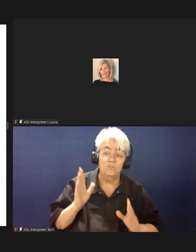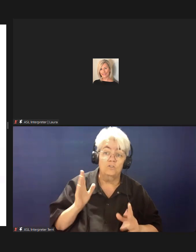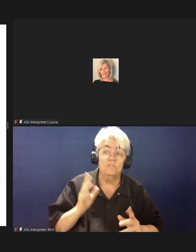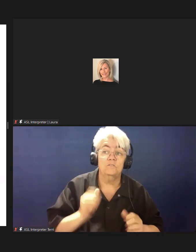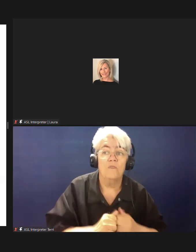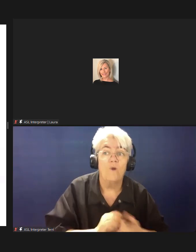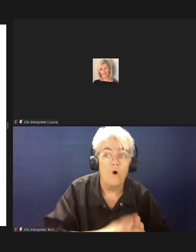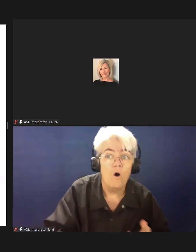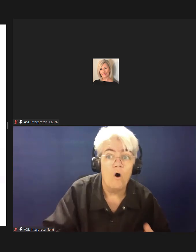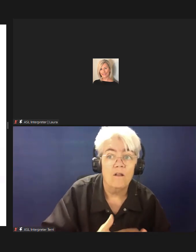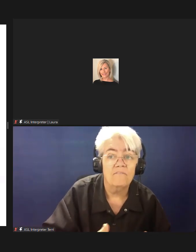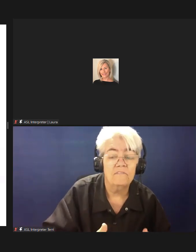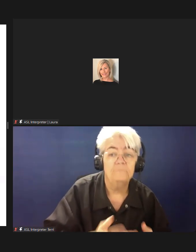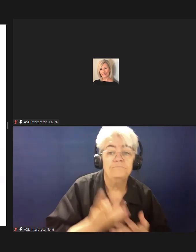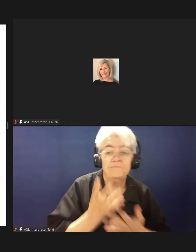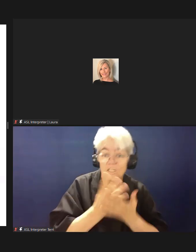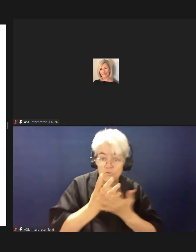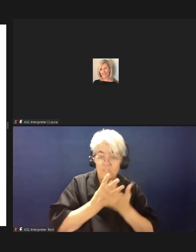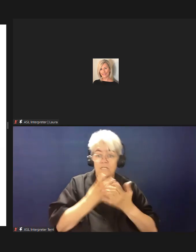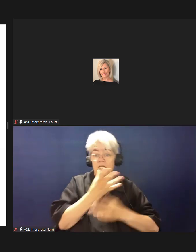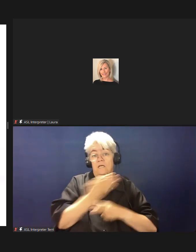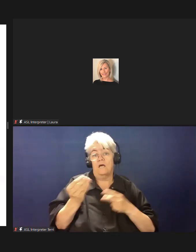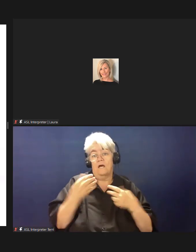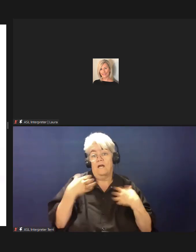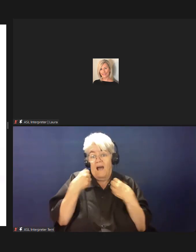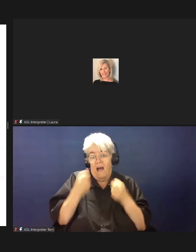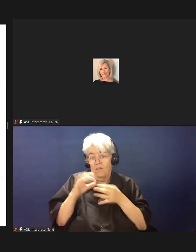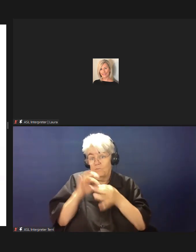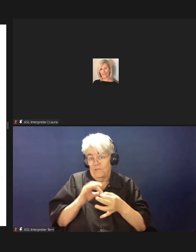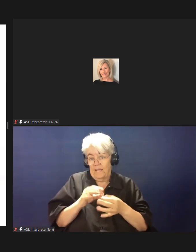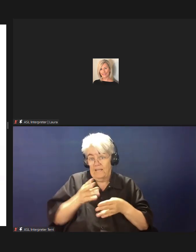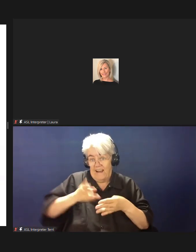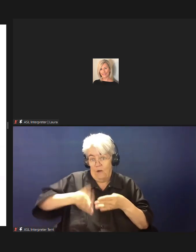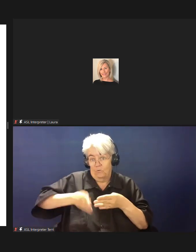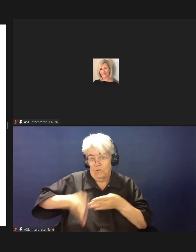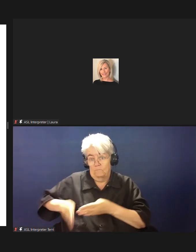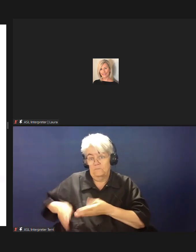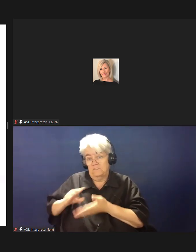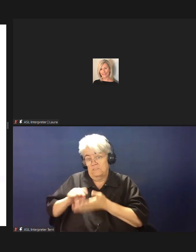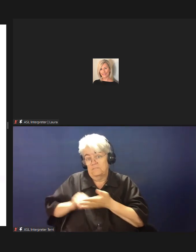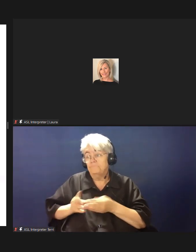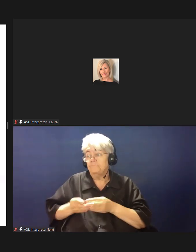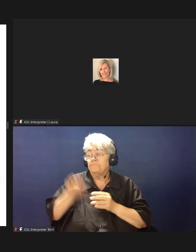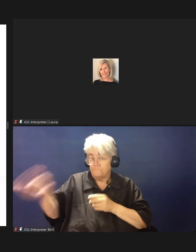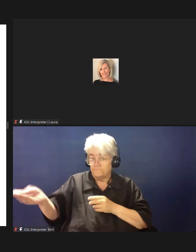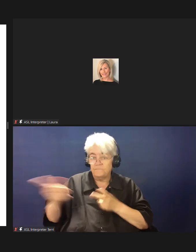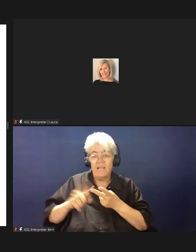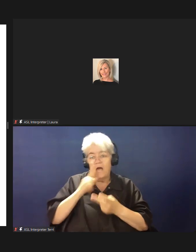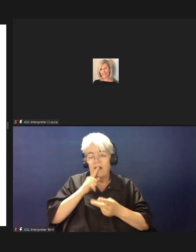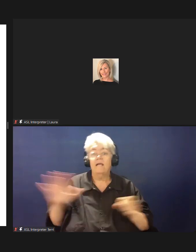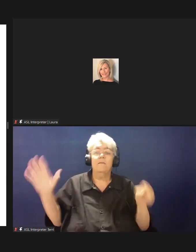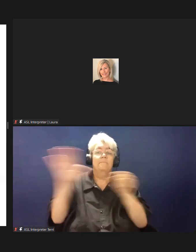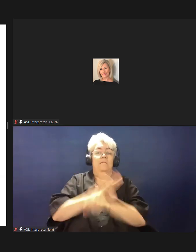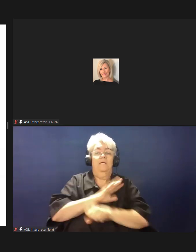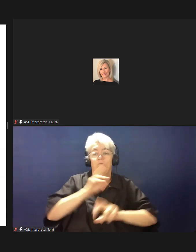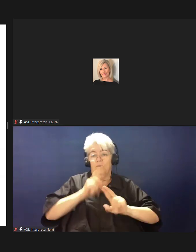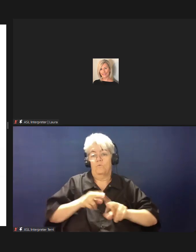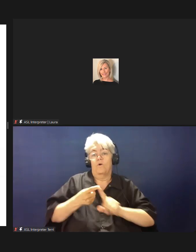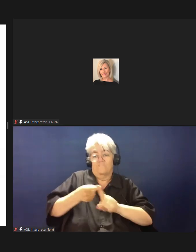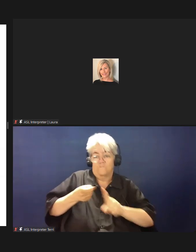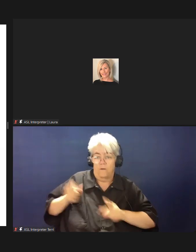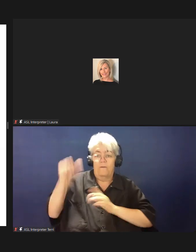all of the screening and follow-up health-related outcomes, and then to obtain a complete report from the